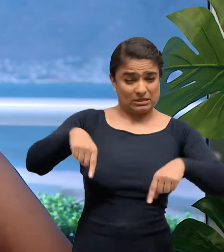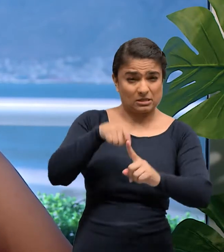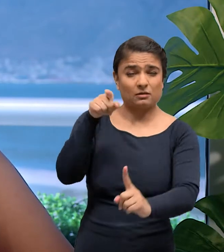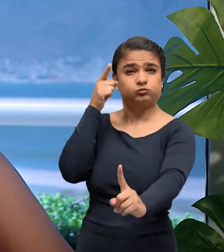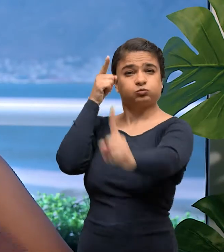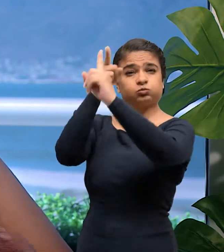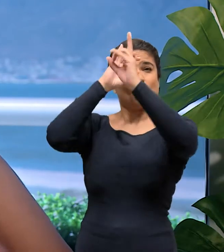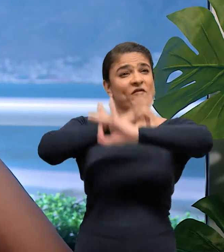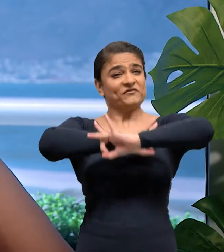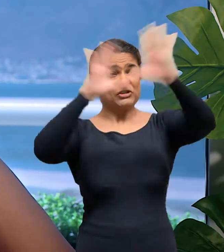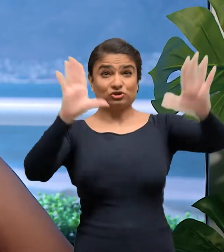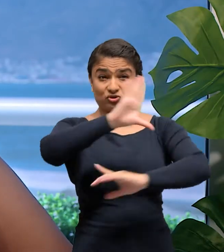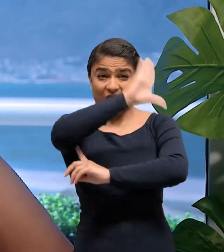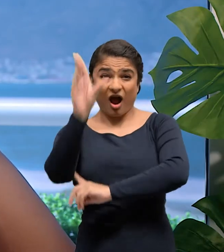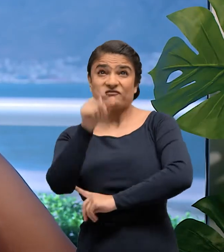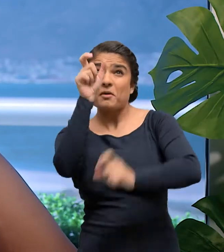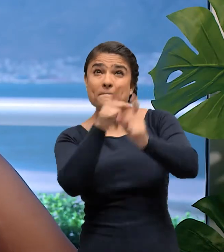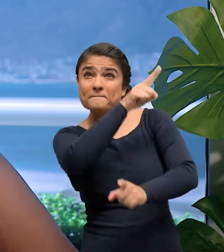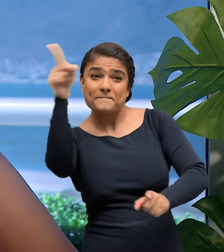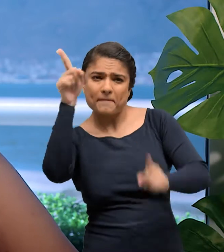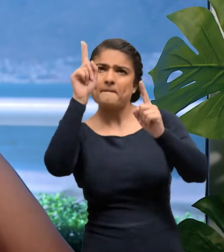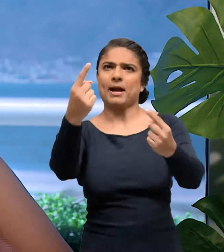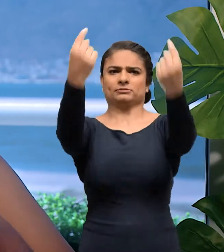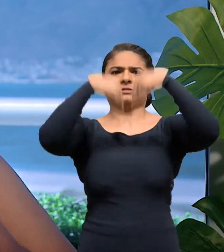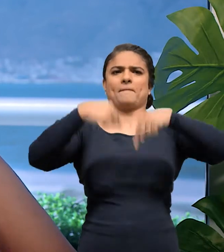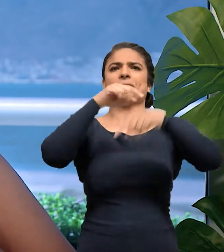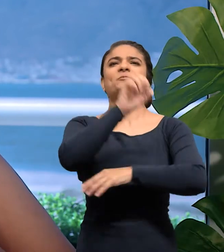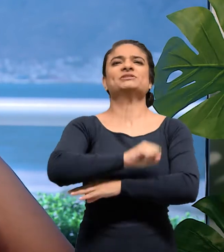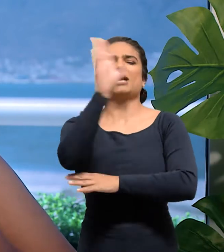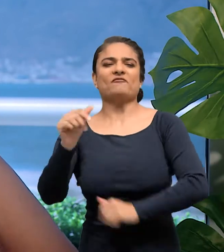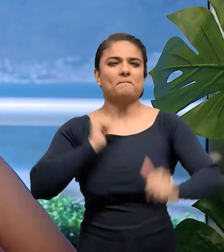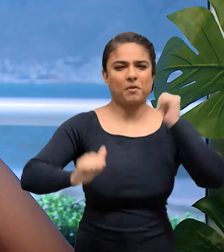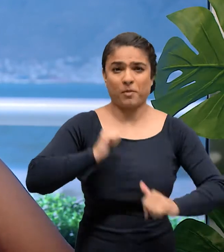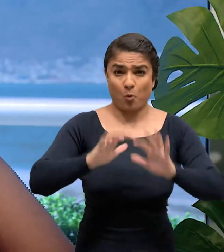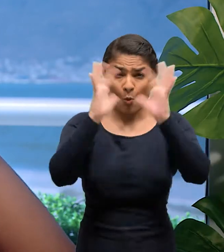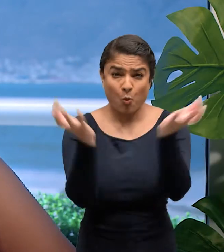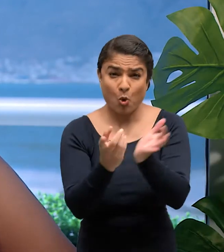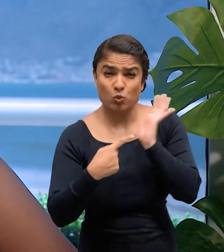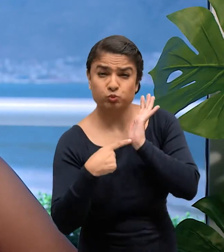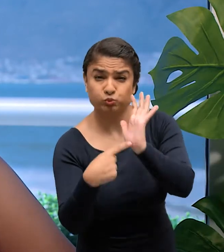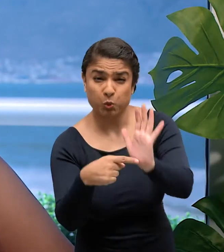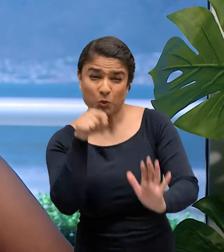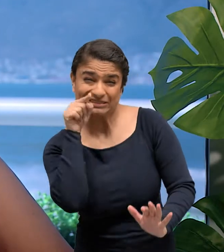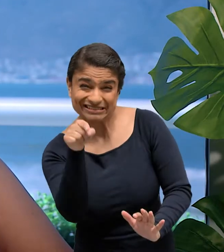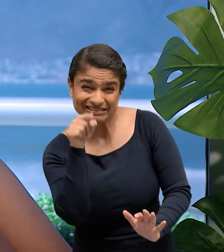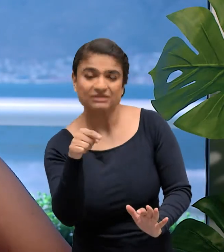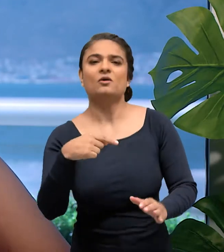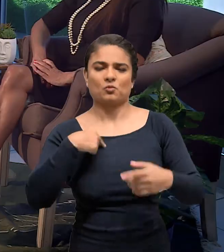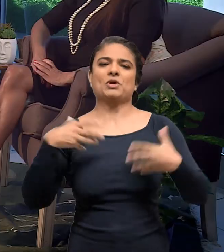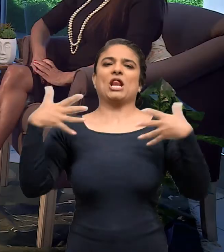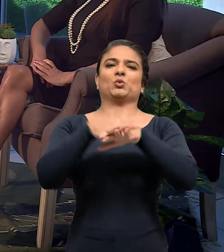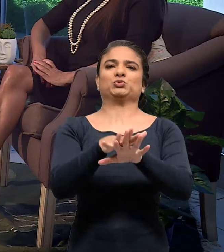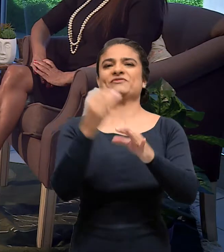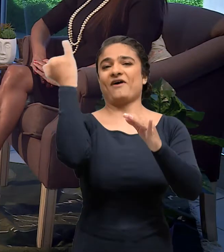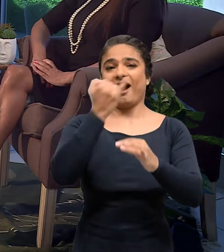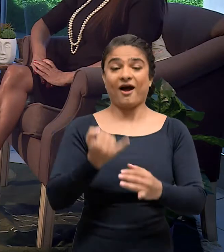to be Africa's main hub for artists with disabilities that breeds world-class professional integrated artists. Vanmiddag